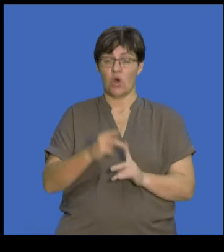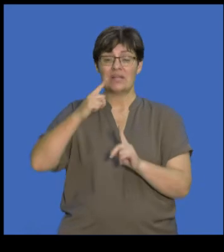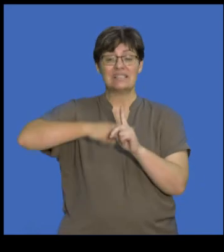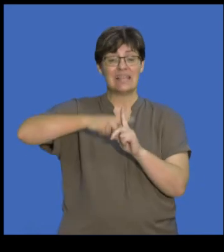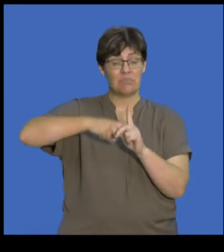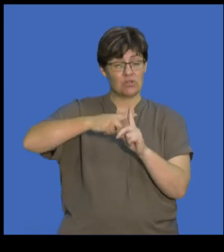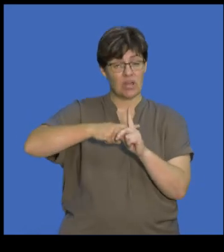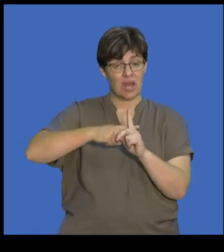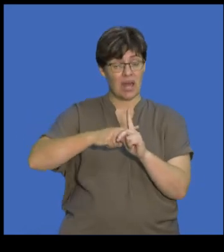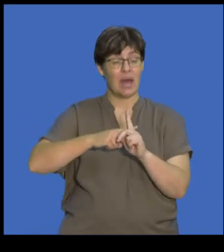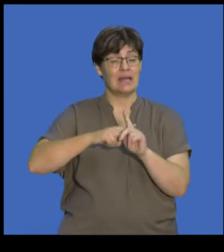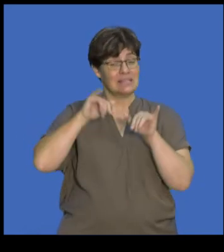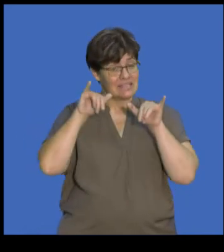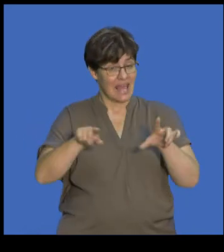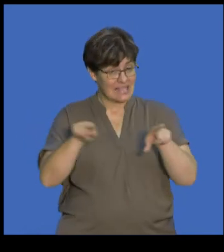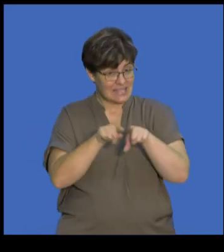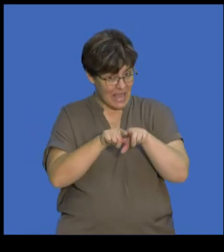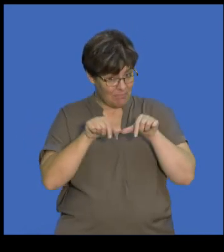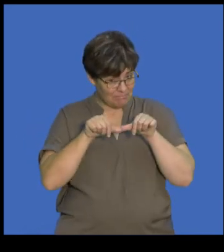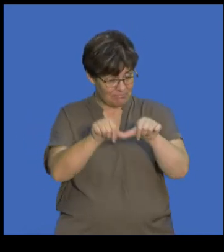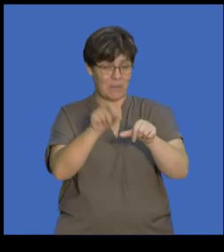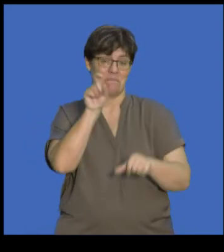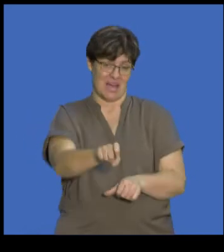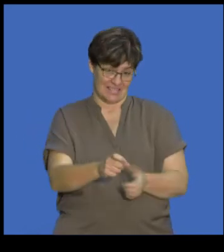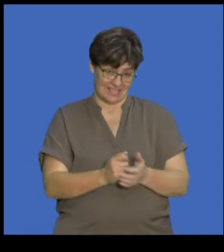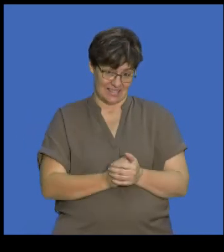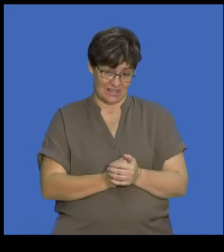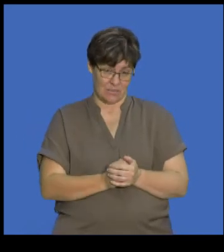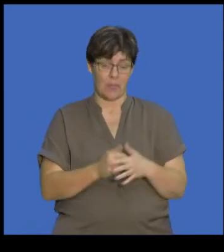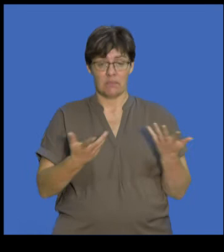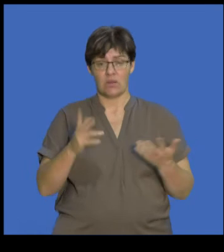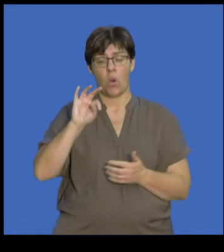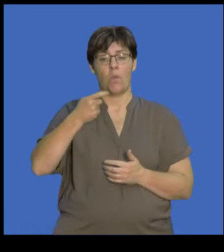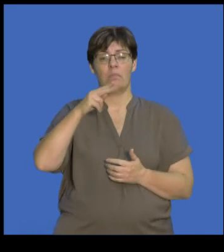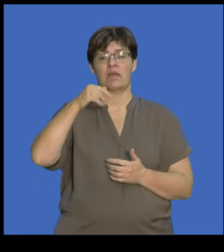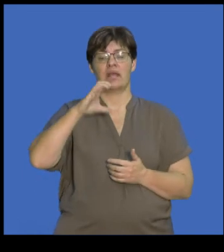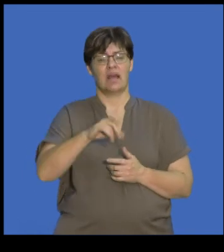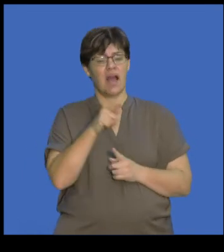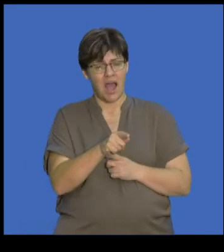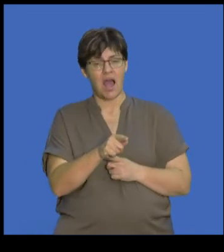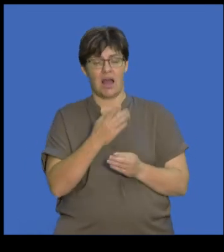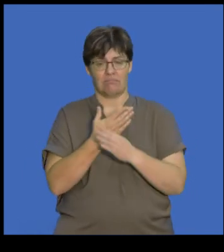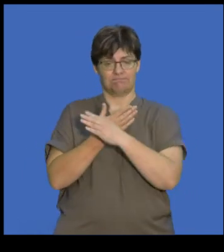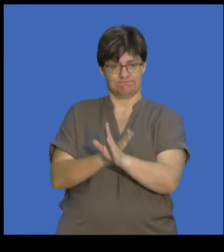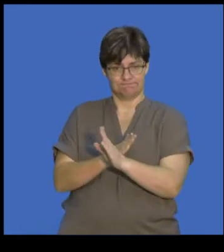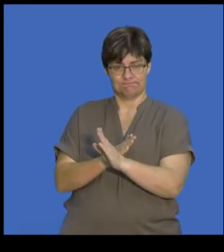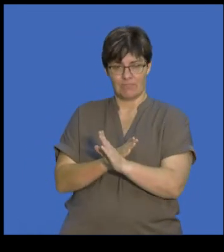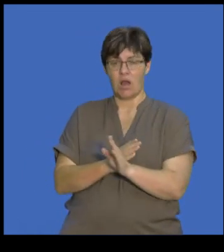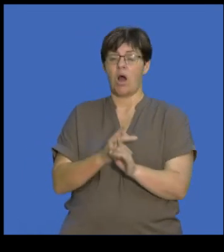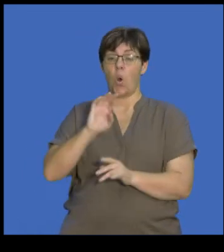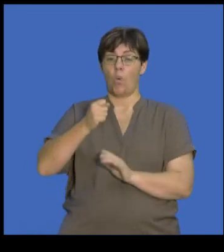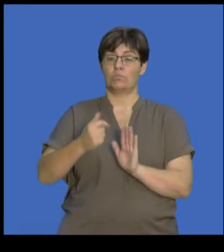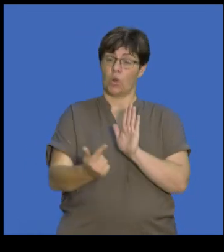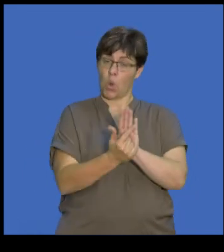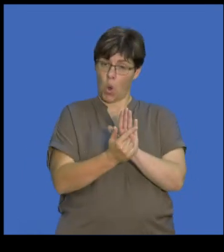remain constant. So what typically an ohmic conductor is that type of a conductor that obeys Ohm's law. The